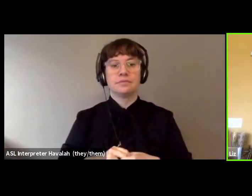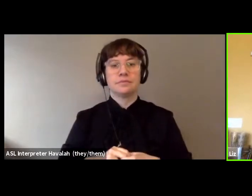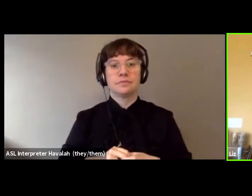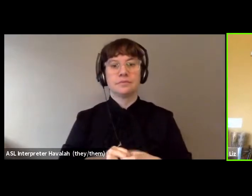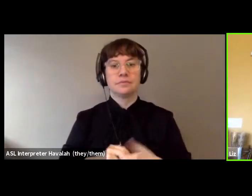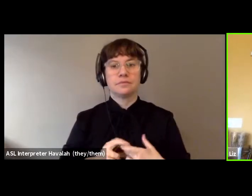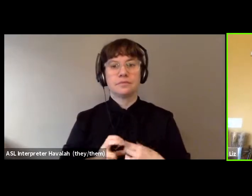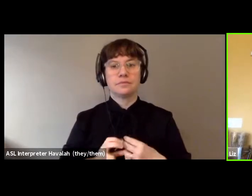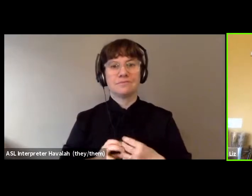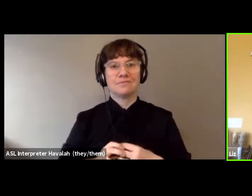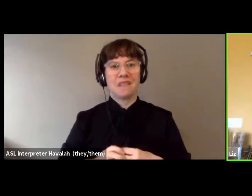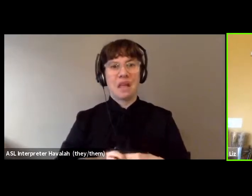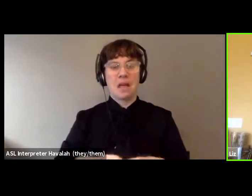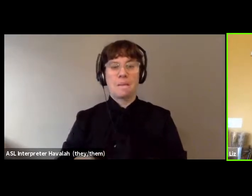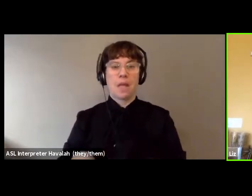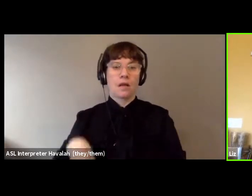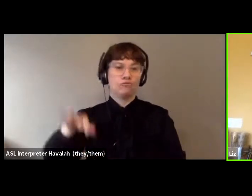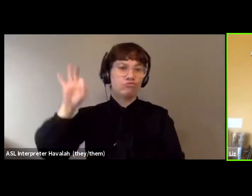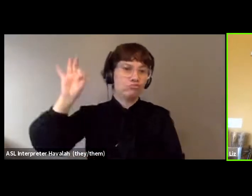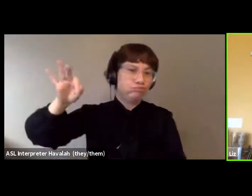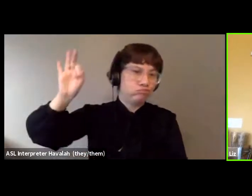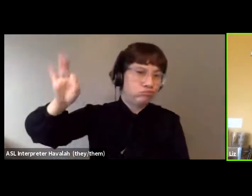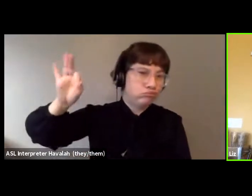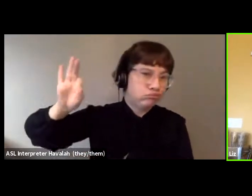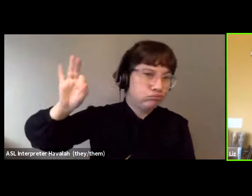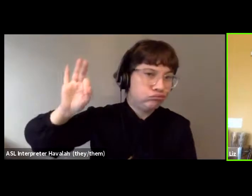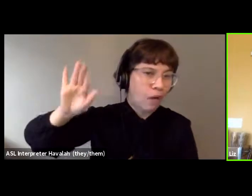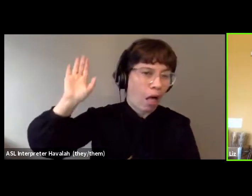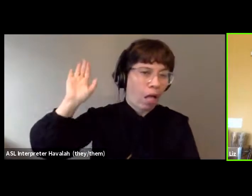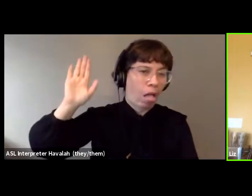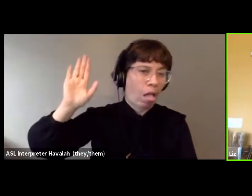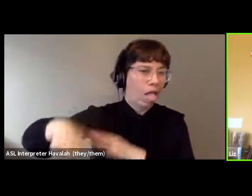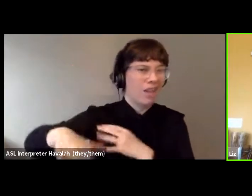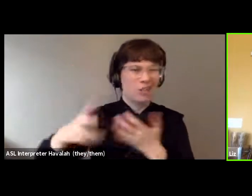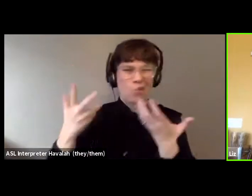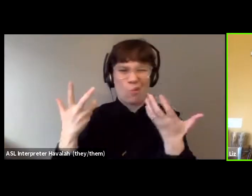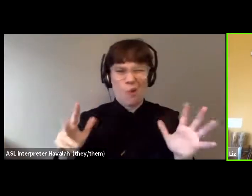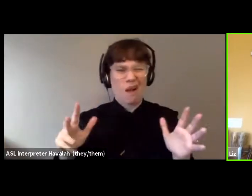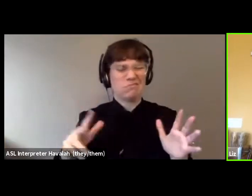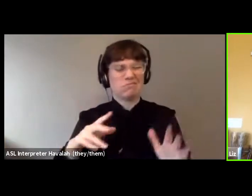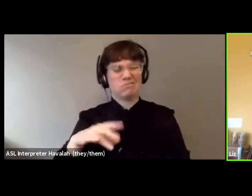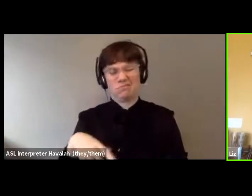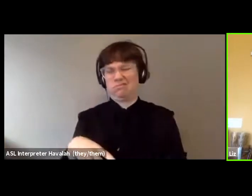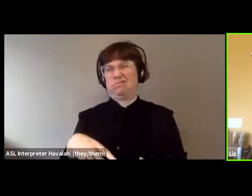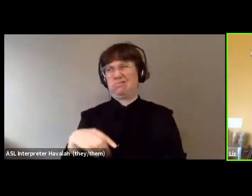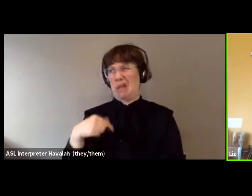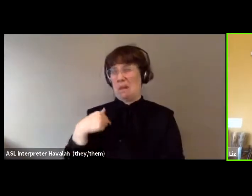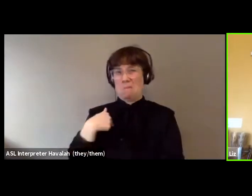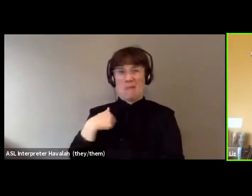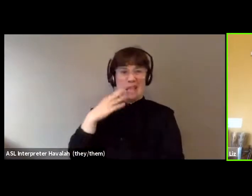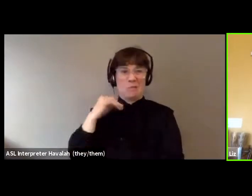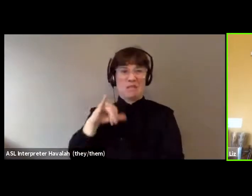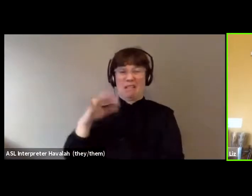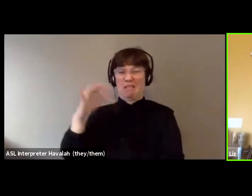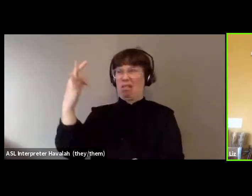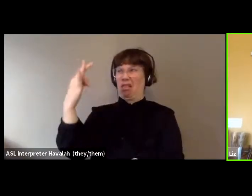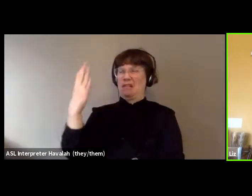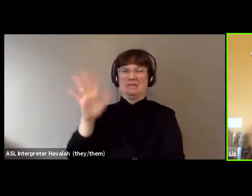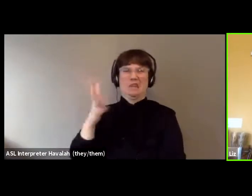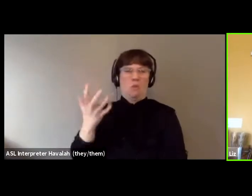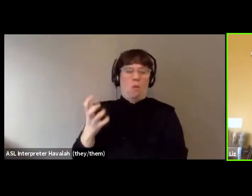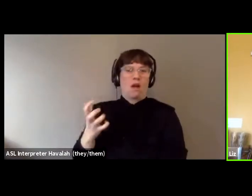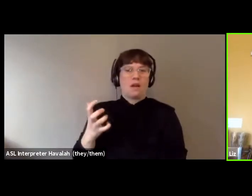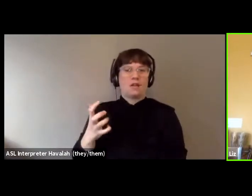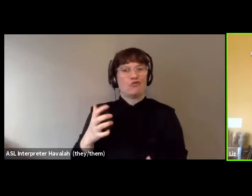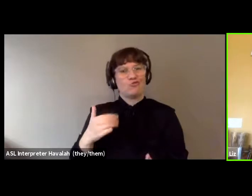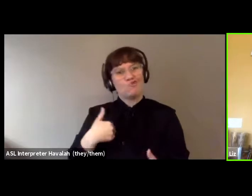don't want to talk at you for 90 minutes. I hate when that happens to me. So I'm going to do probably